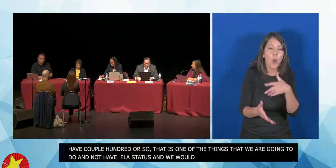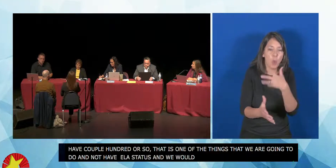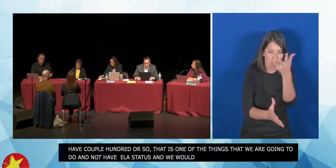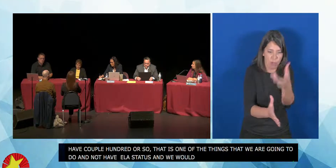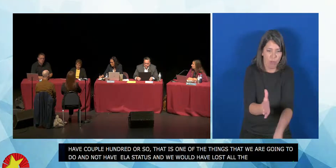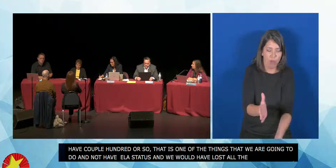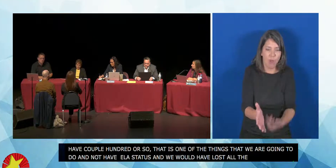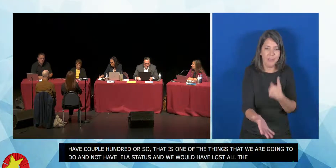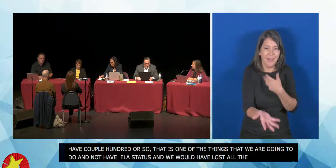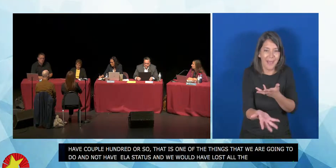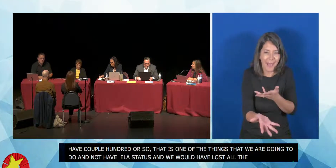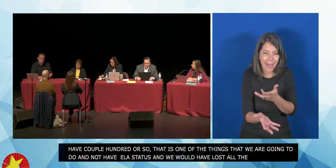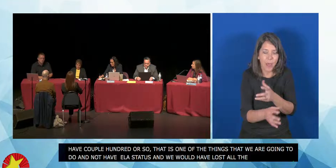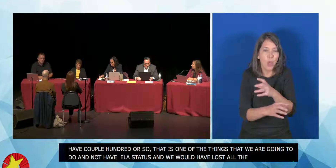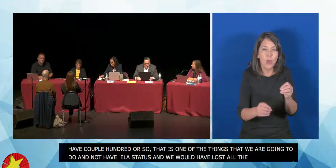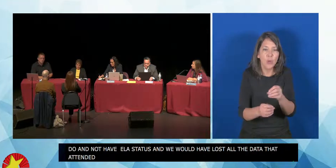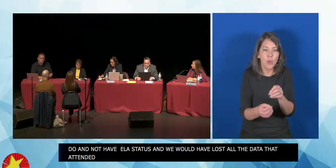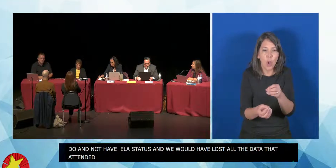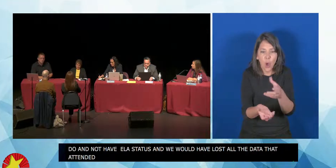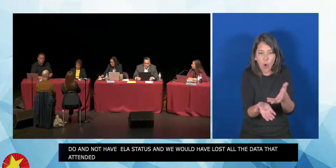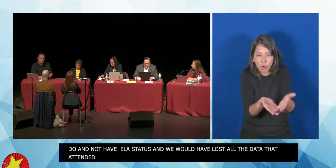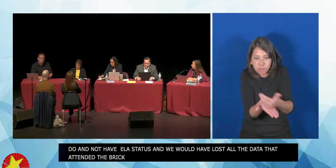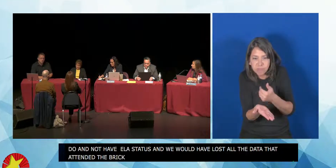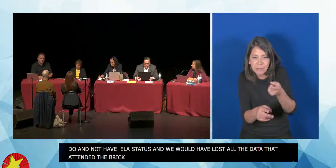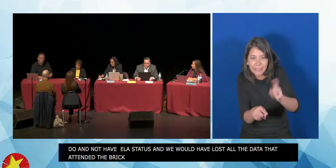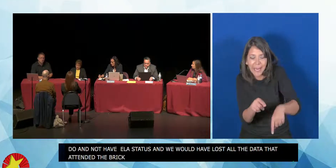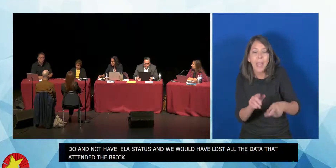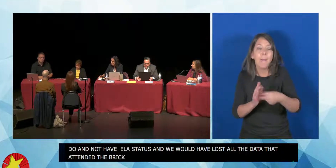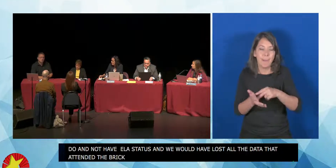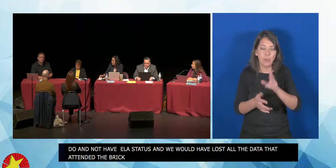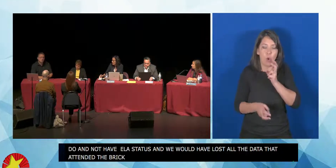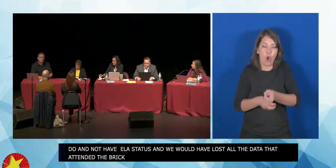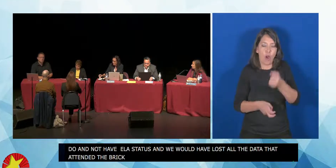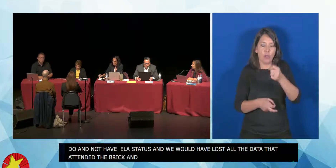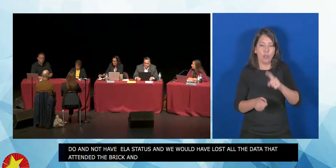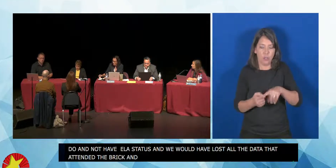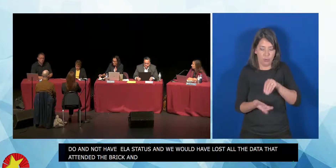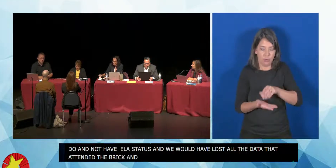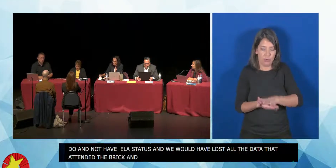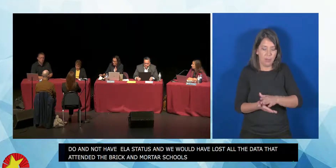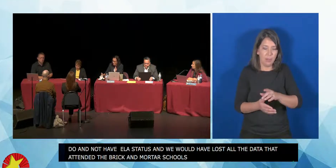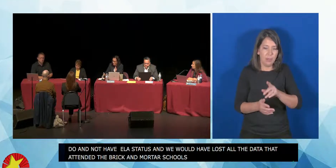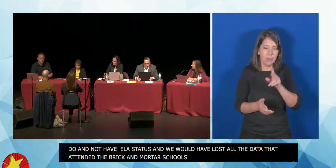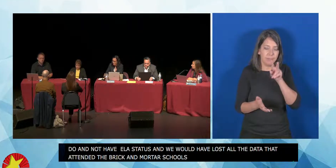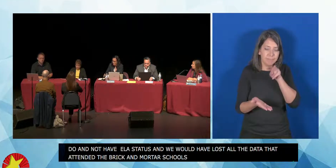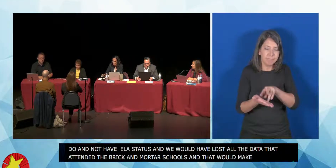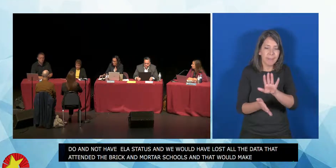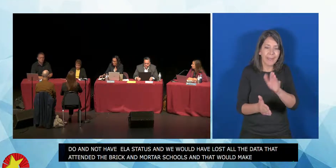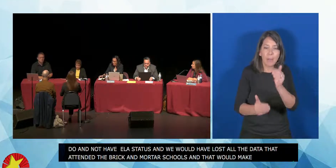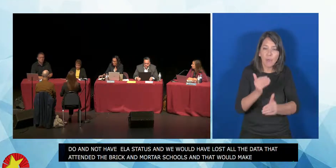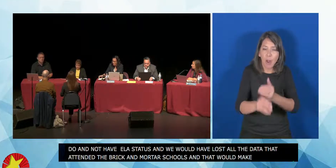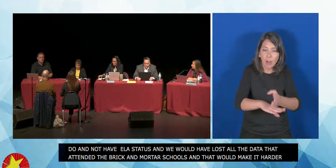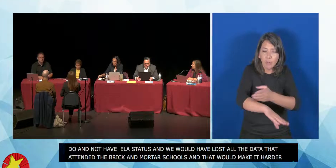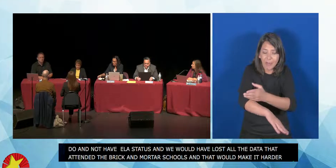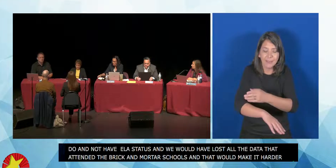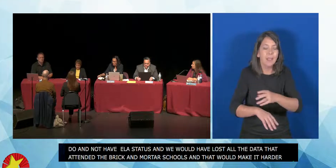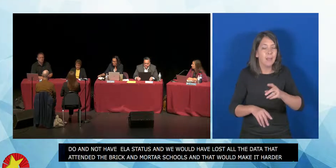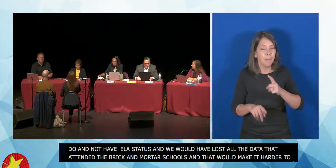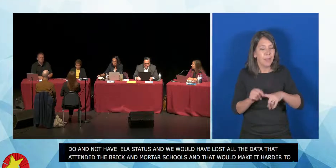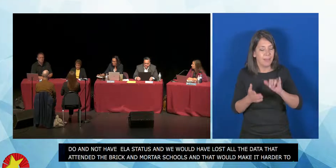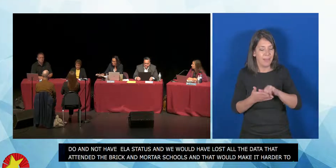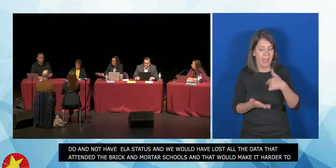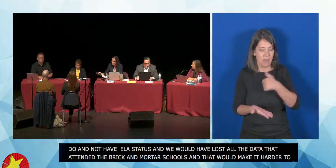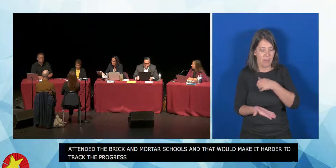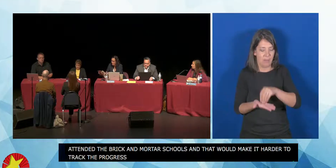mortar schools, and that would have made it much harder to track their progress. But the idea would be that we would include that in the IGA agreements.